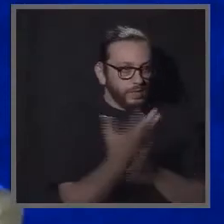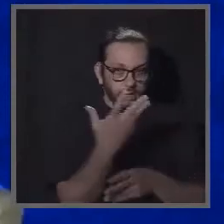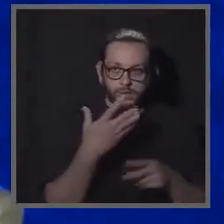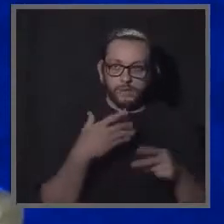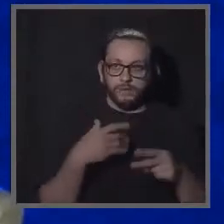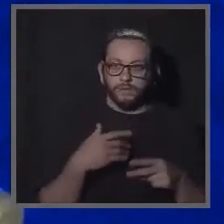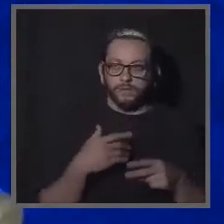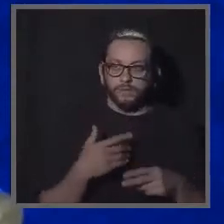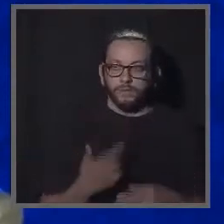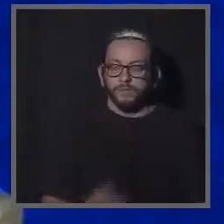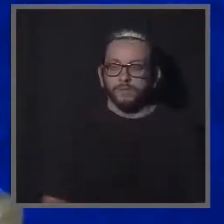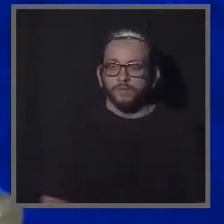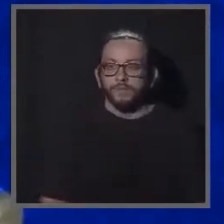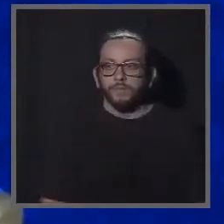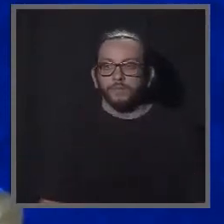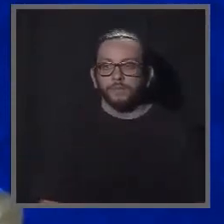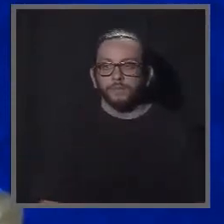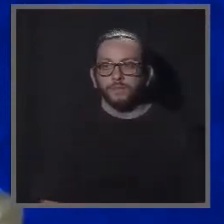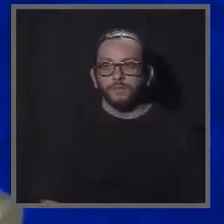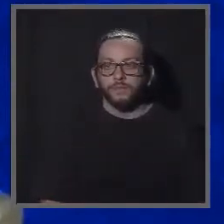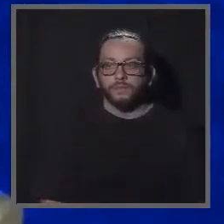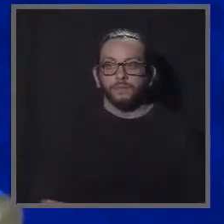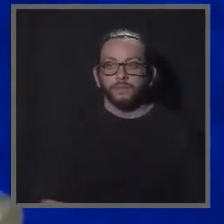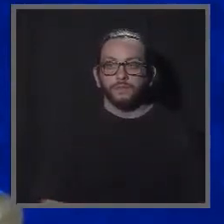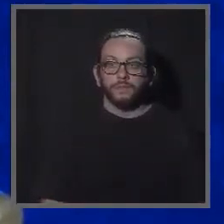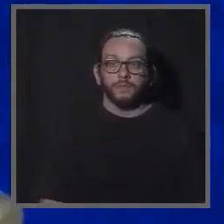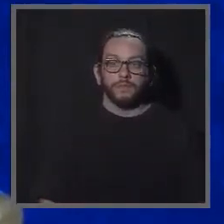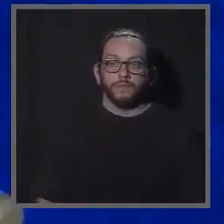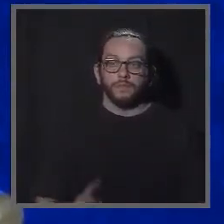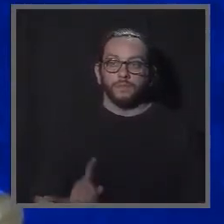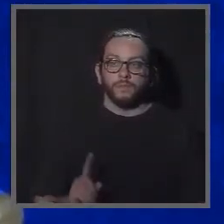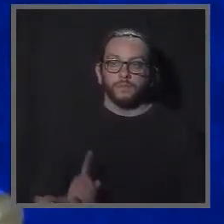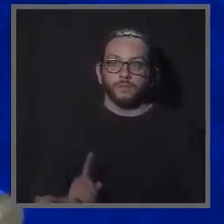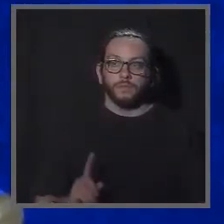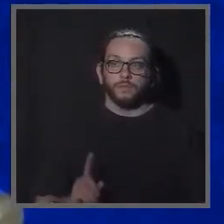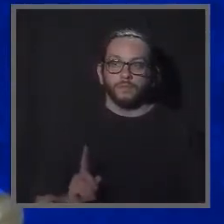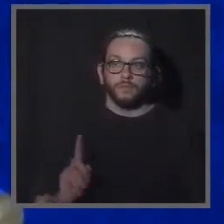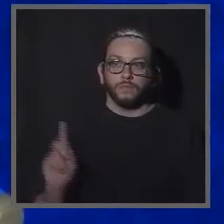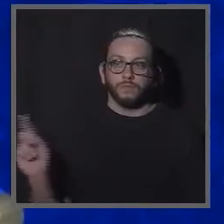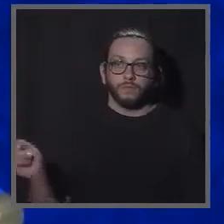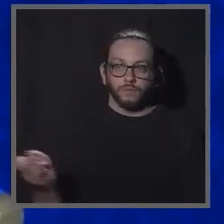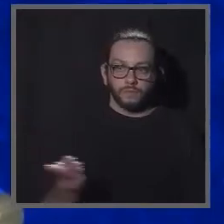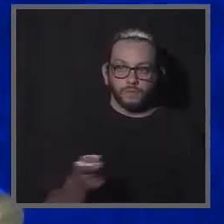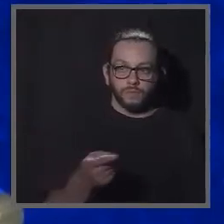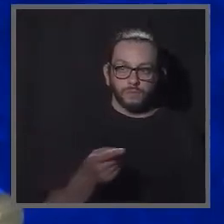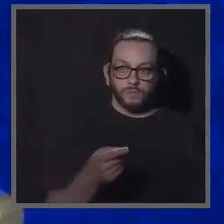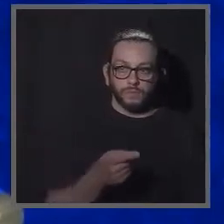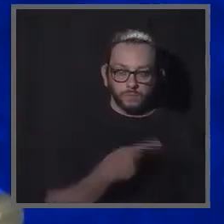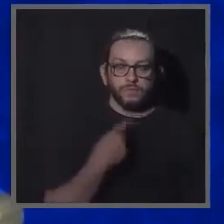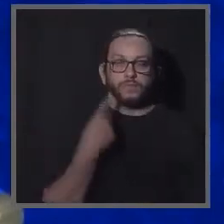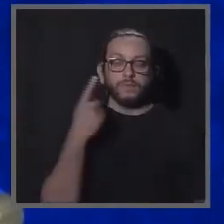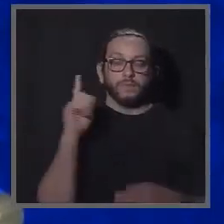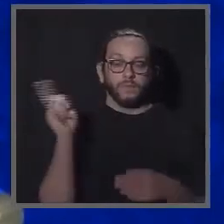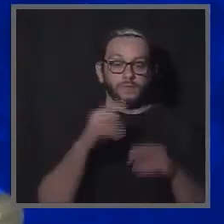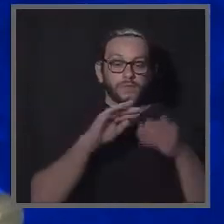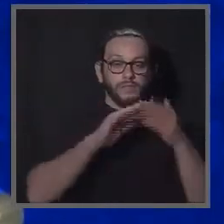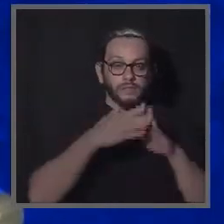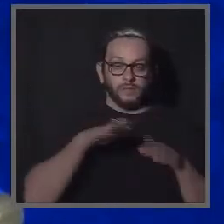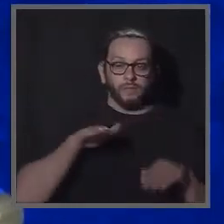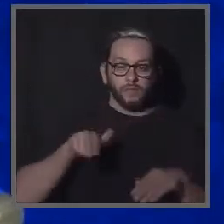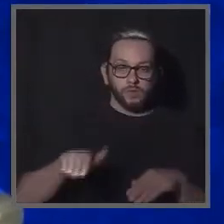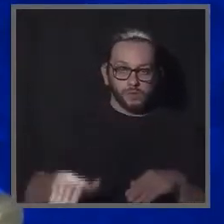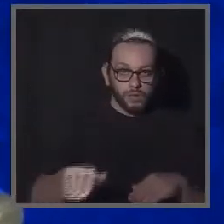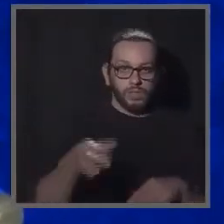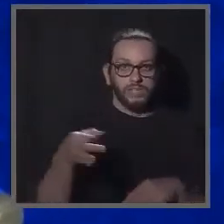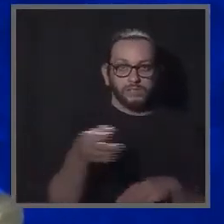were building up the Porto Santo Charter. And I think it's a good time to bring this charter